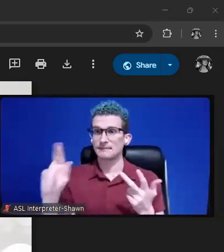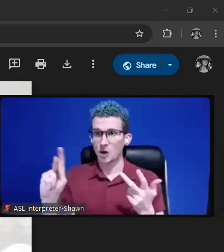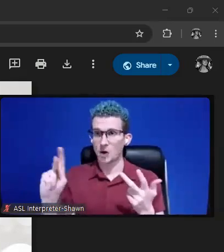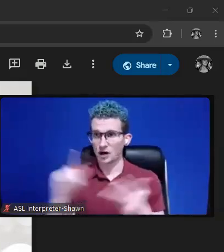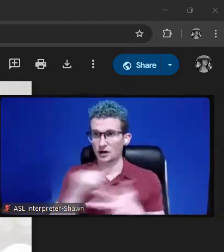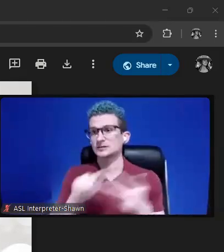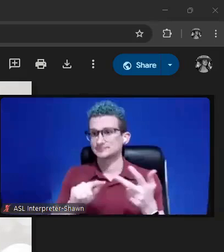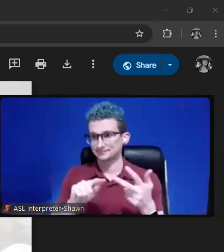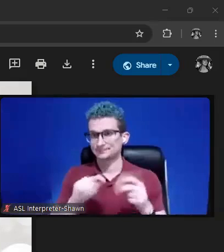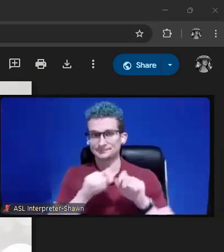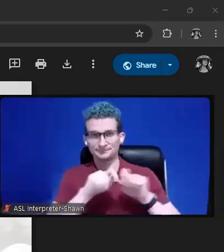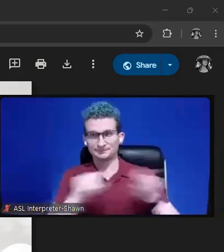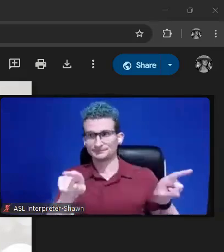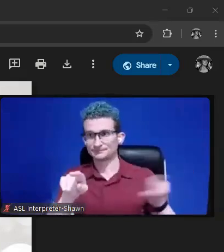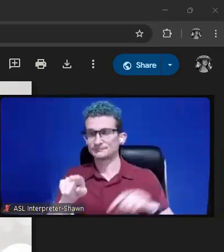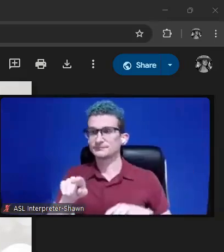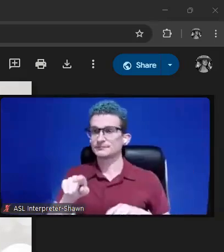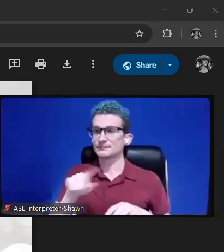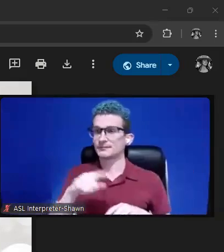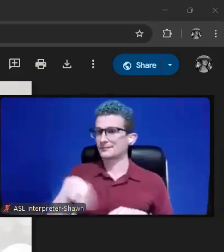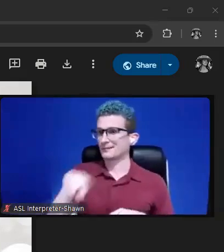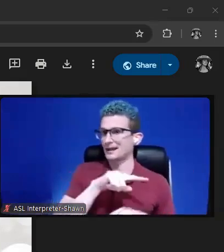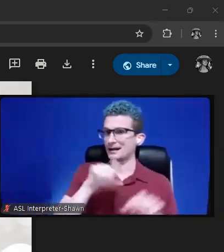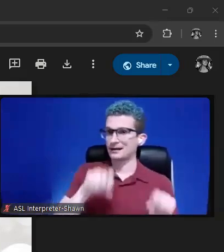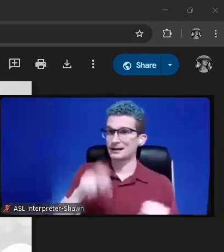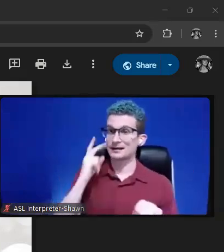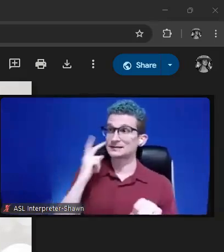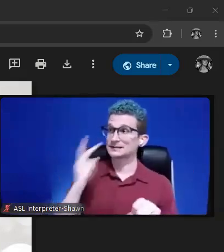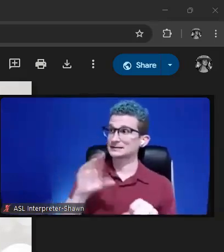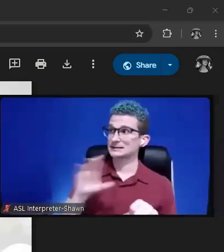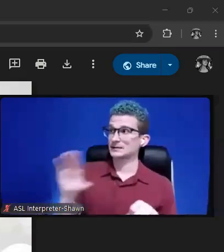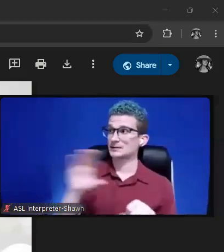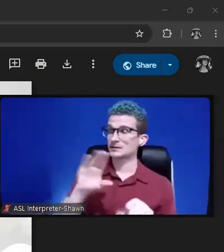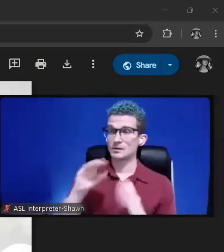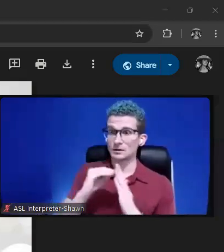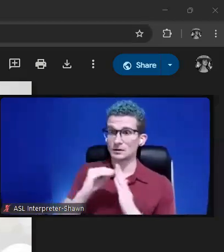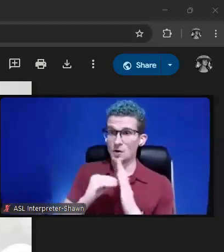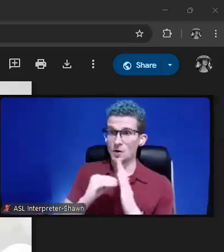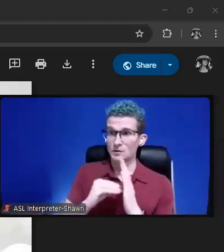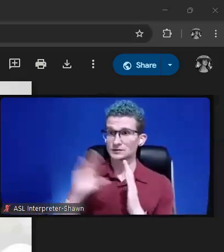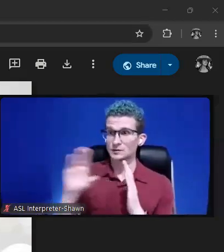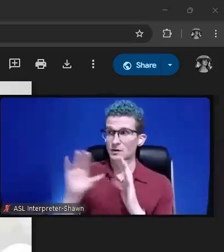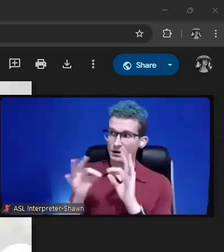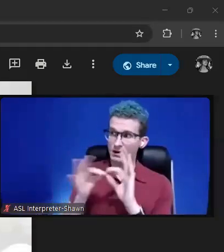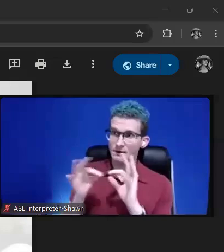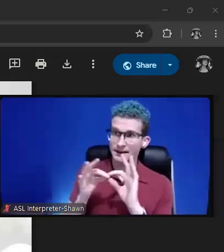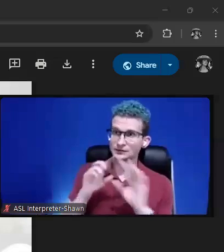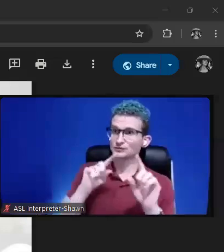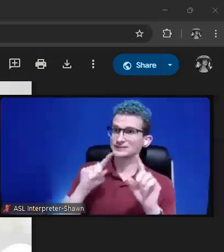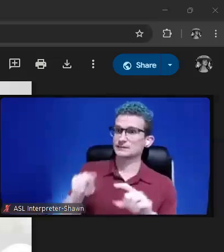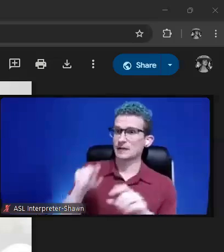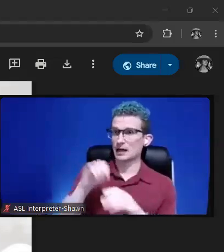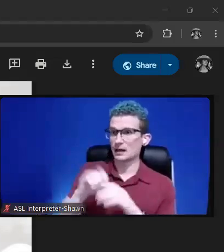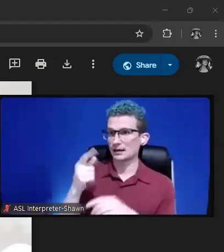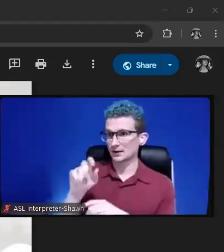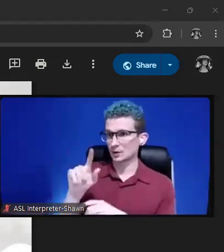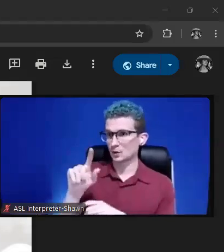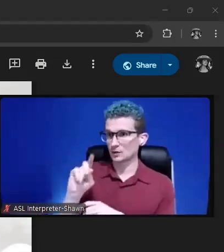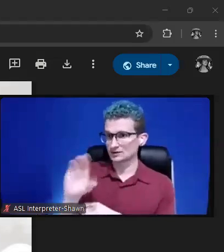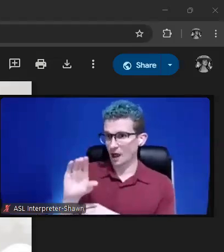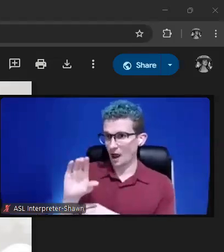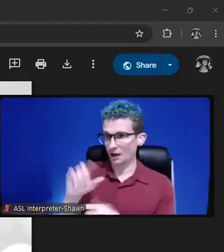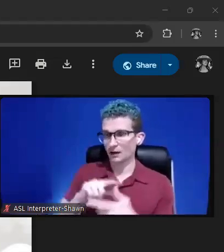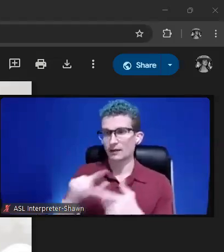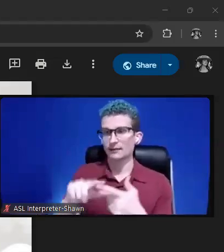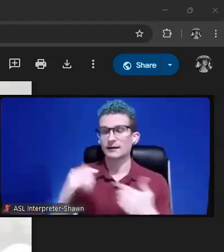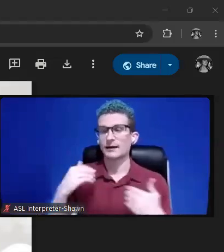notes and comments and respond to it that way in these Google Docs. And then we do have some recap sessions planned on